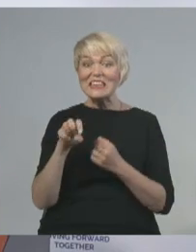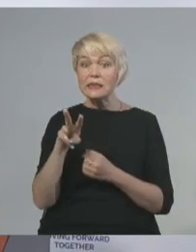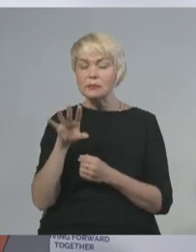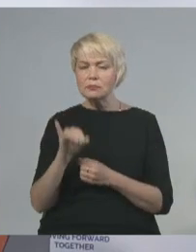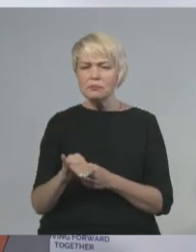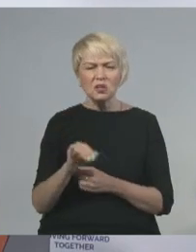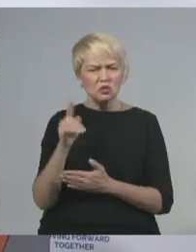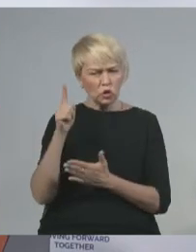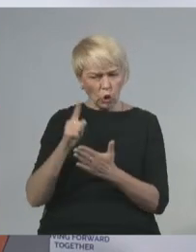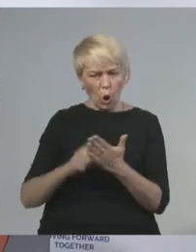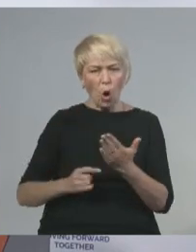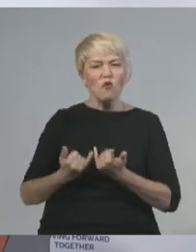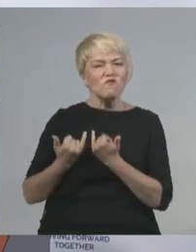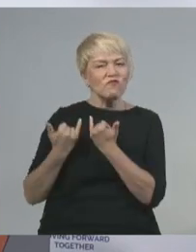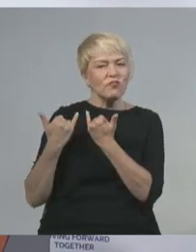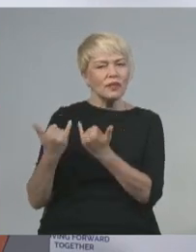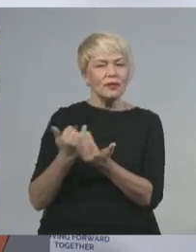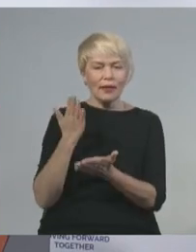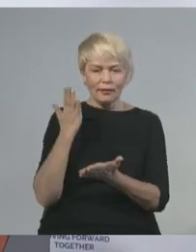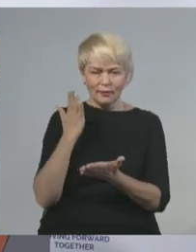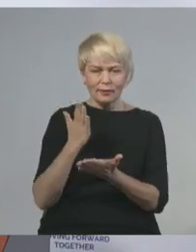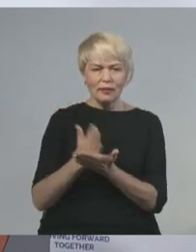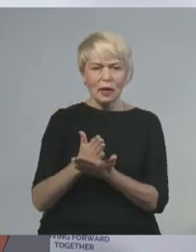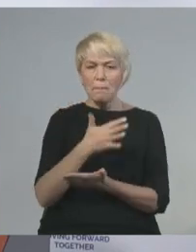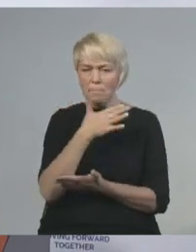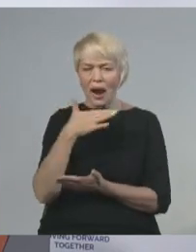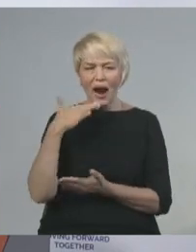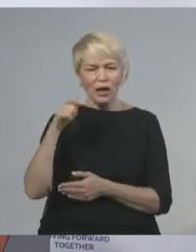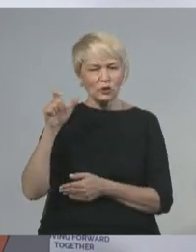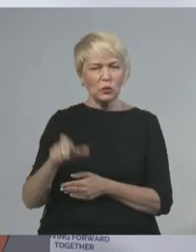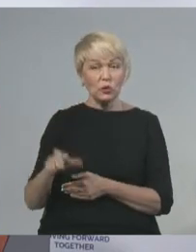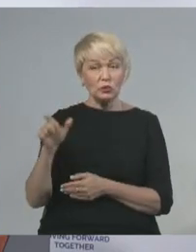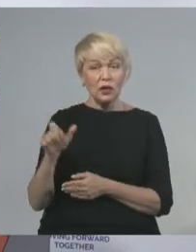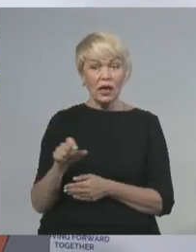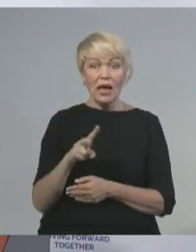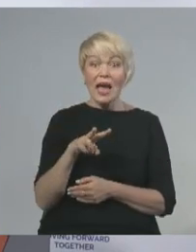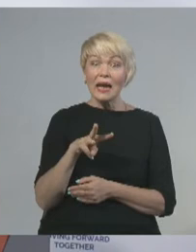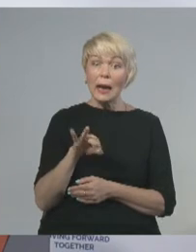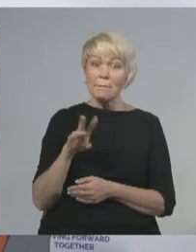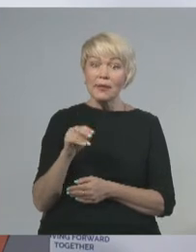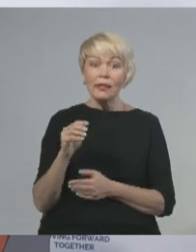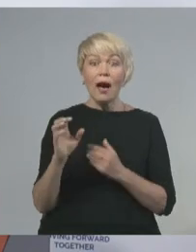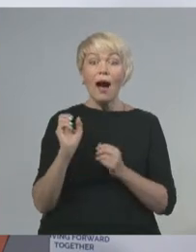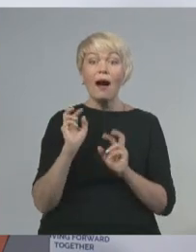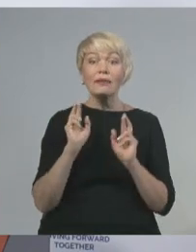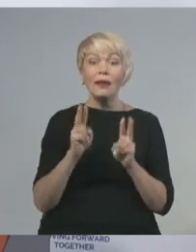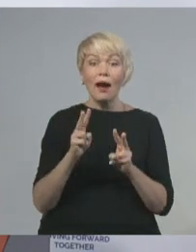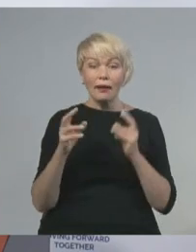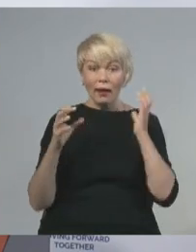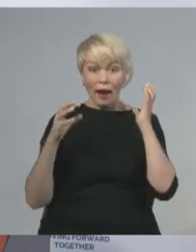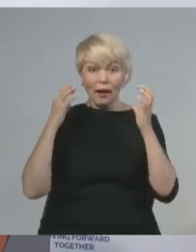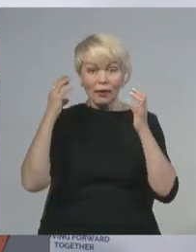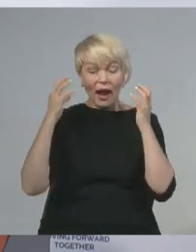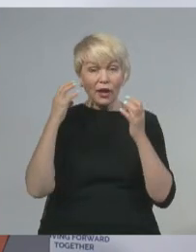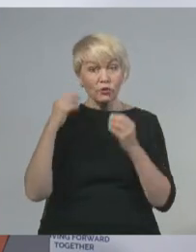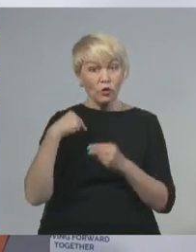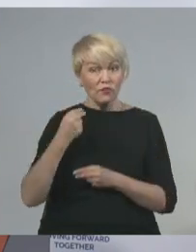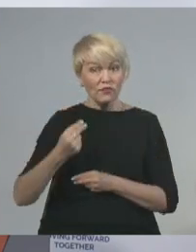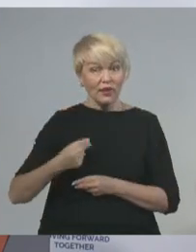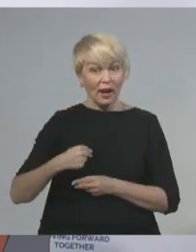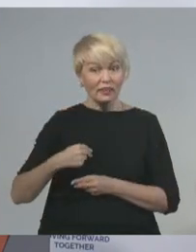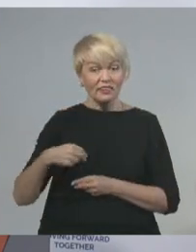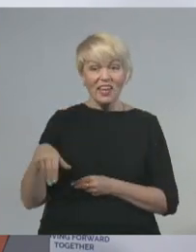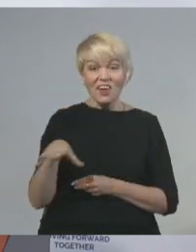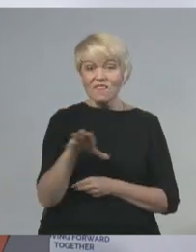people camille what what do you think about radio france and all this you know uh sector maybe